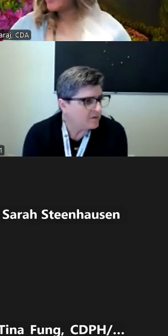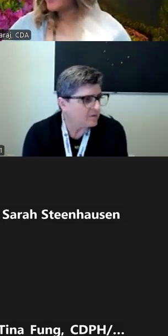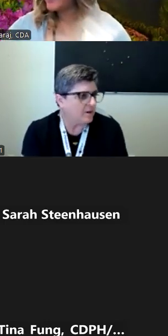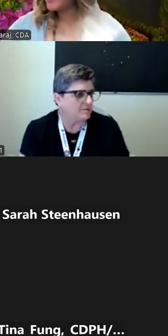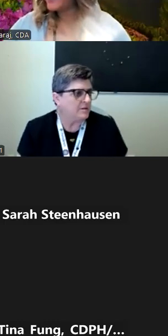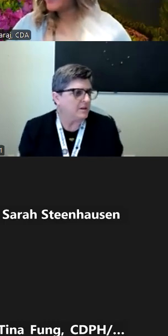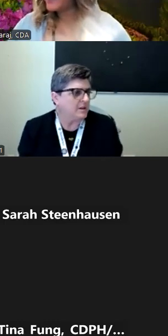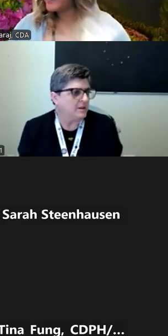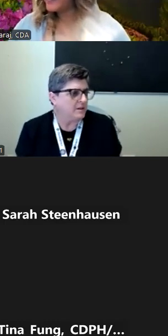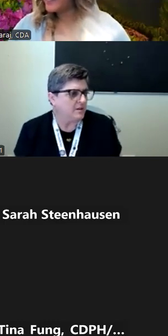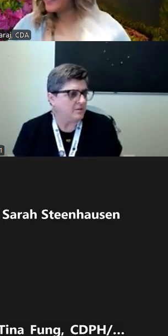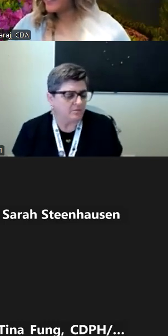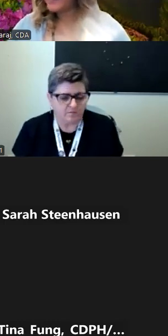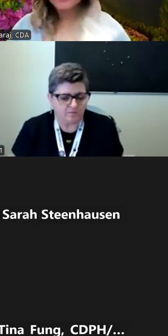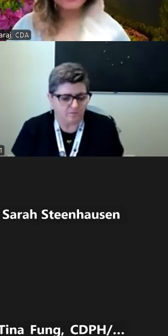Anyone else?